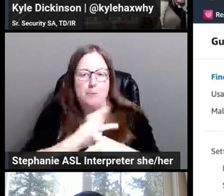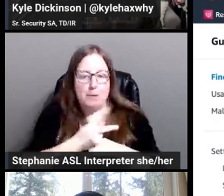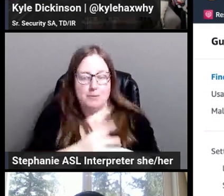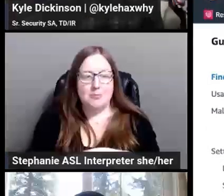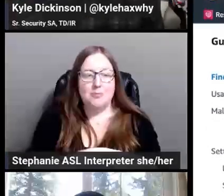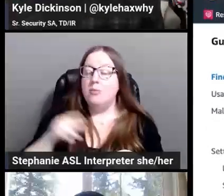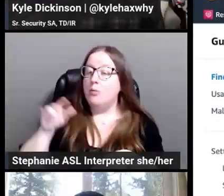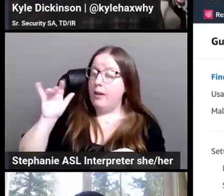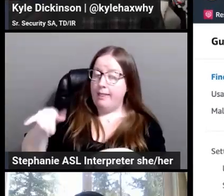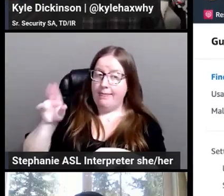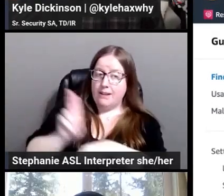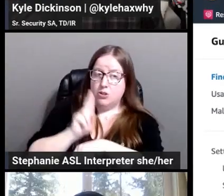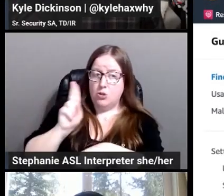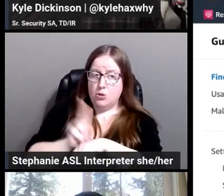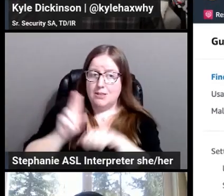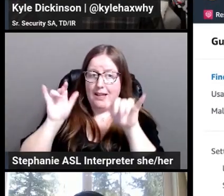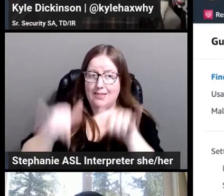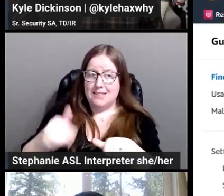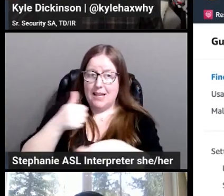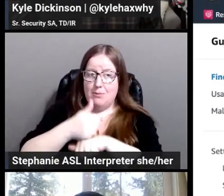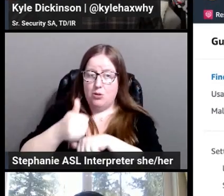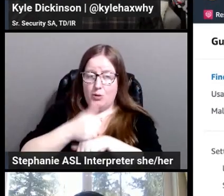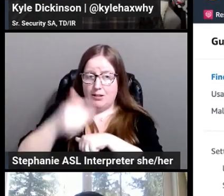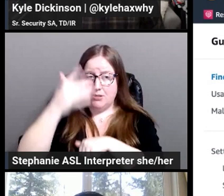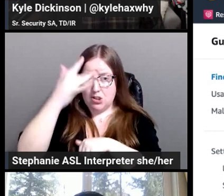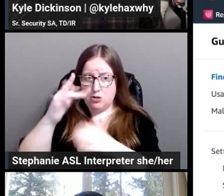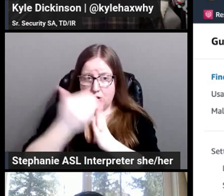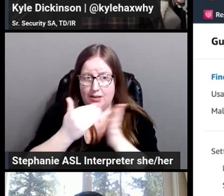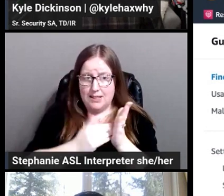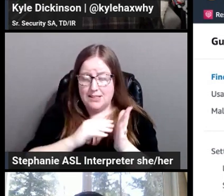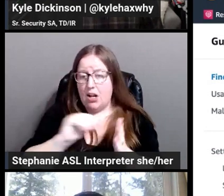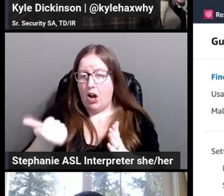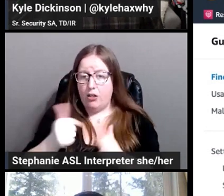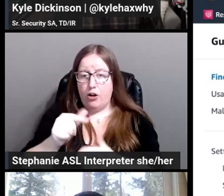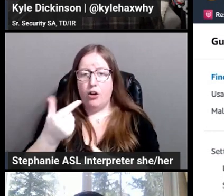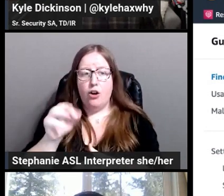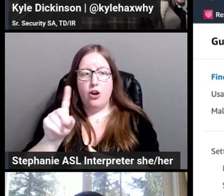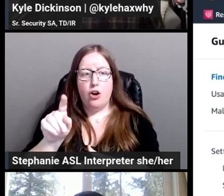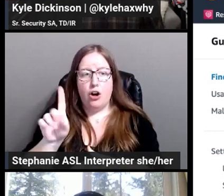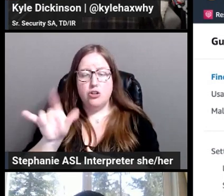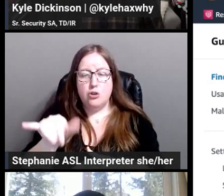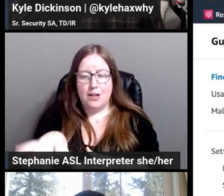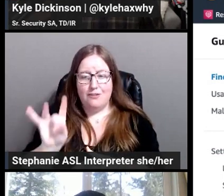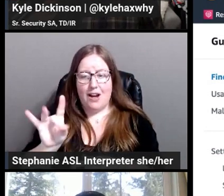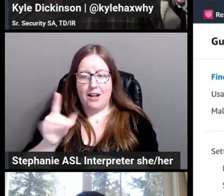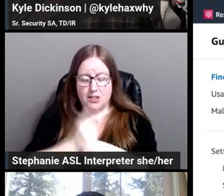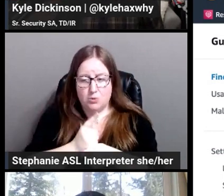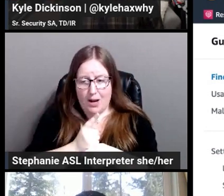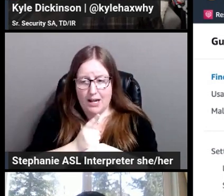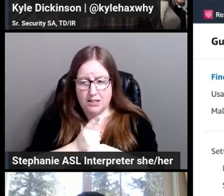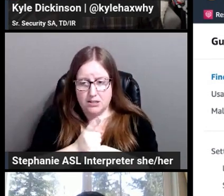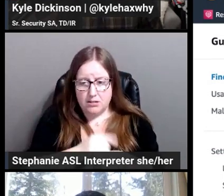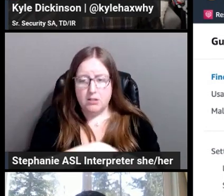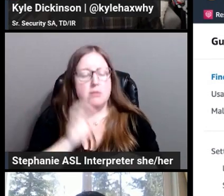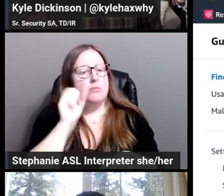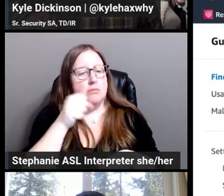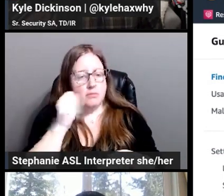are using the same threat intel lists that other GuardDuty findings use, right? Correct. Proofpoint,